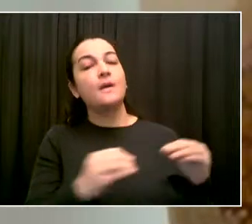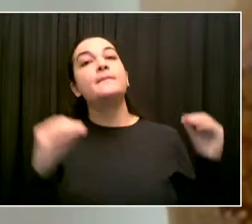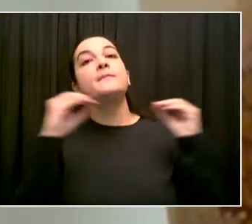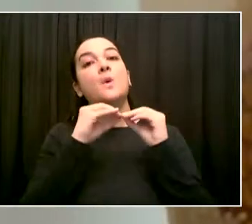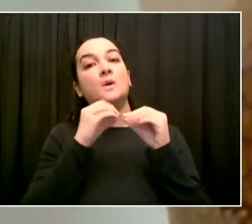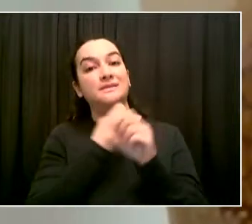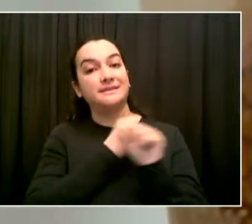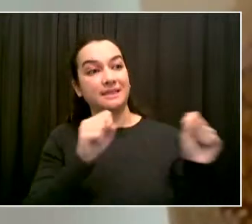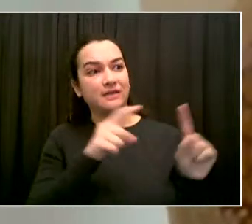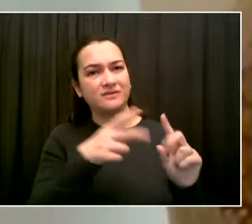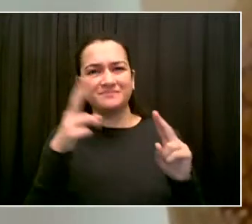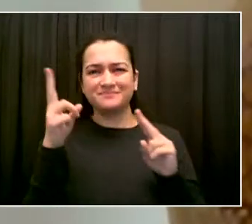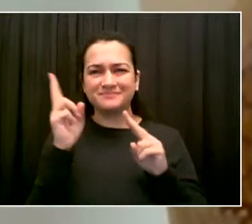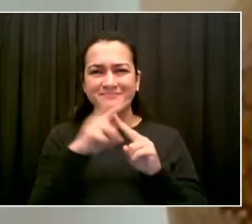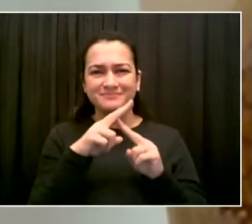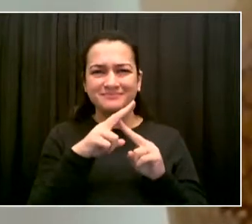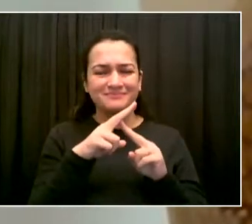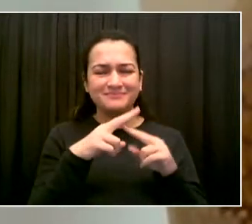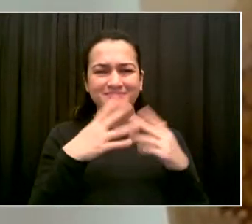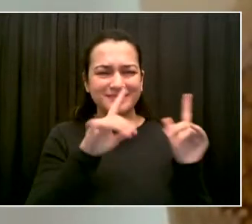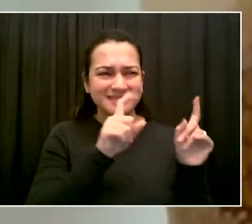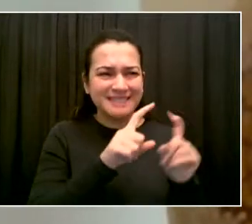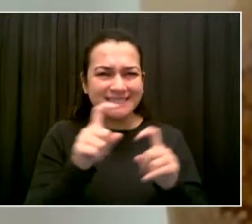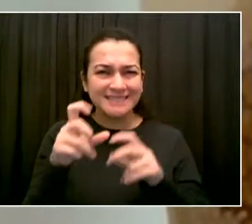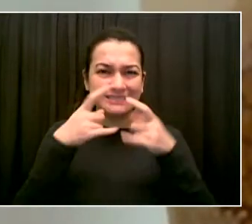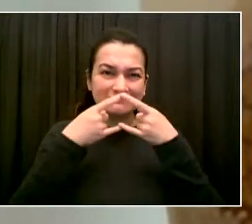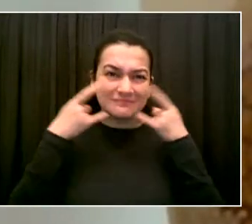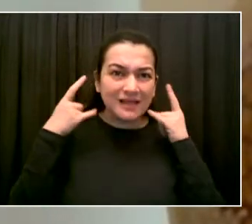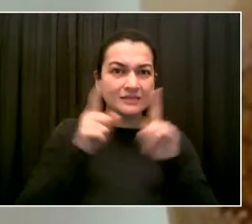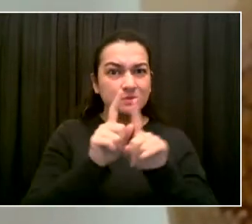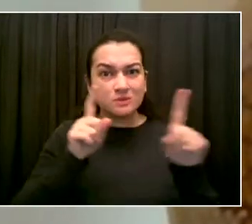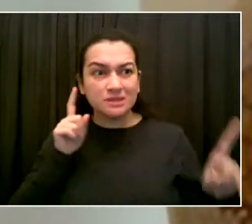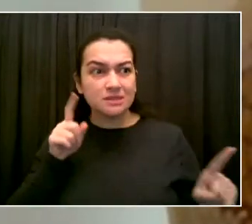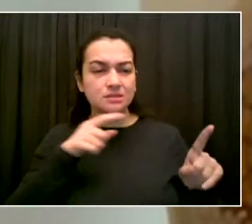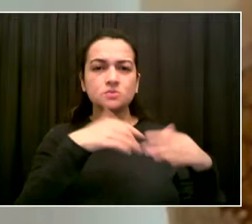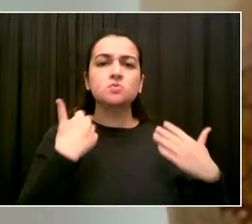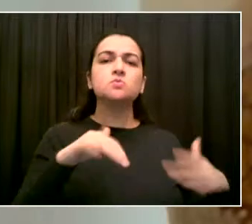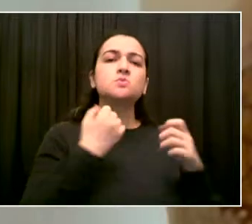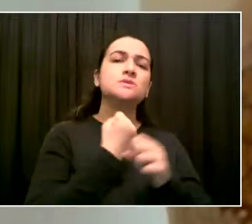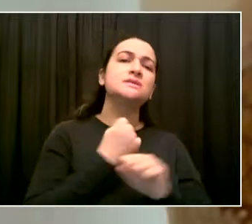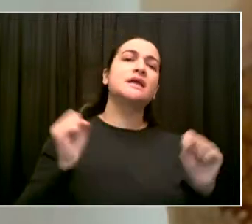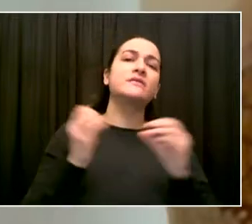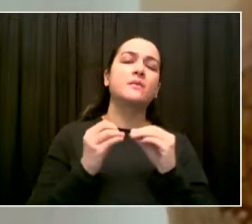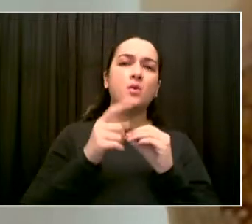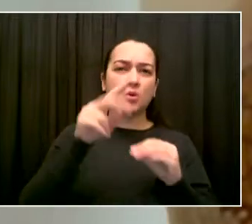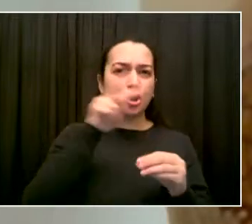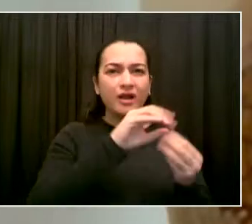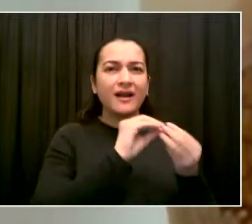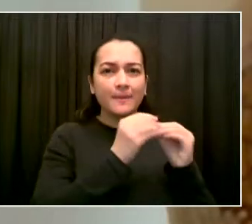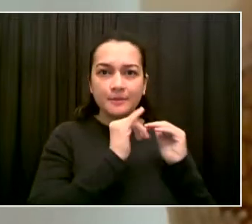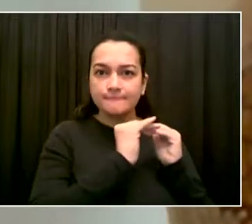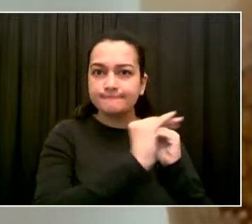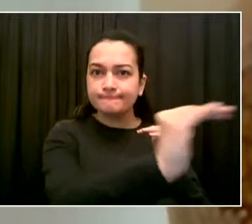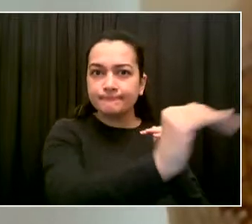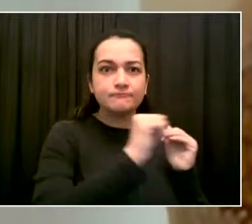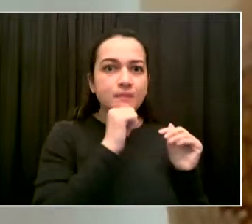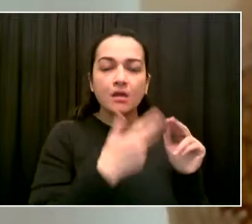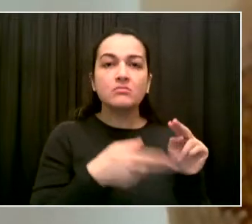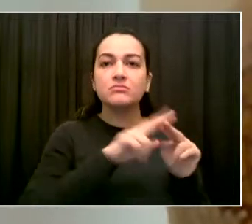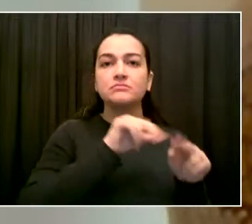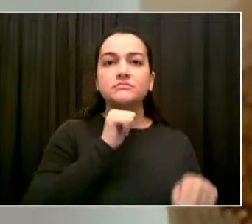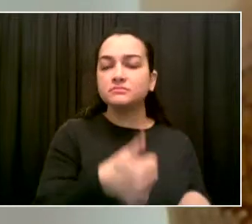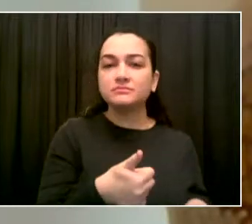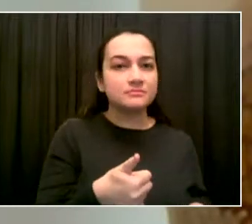era of disruptive 24-hour closures. We've documented the harm that can occur from disrupting the social,